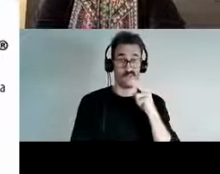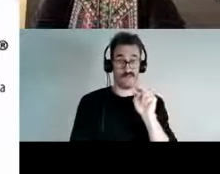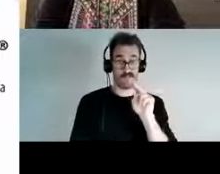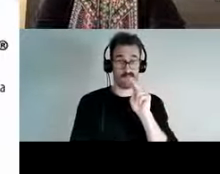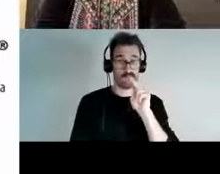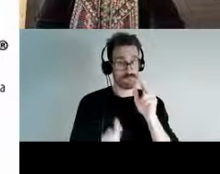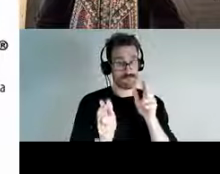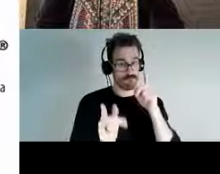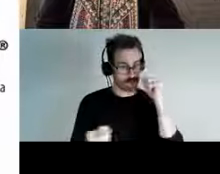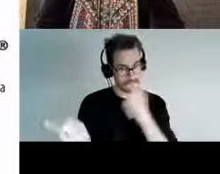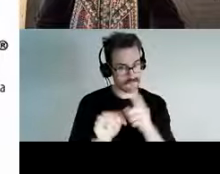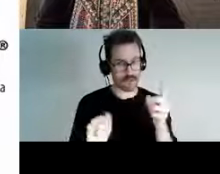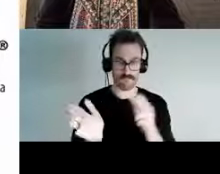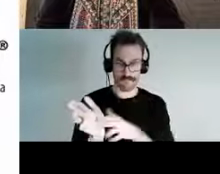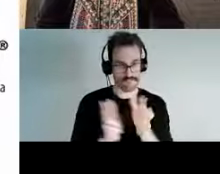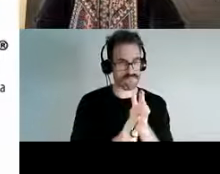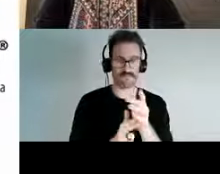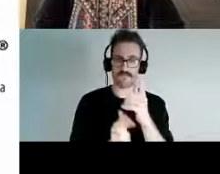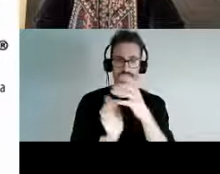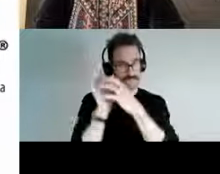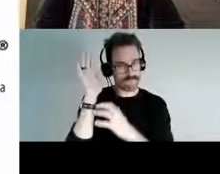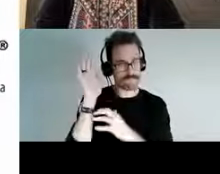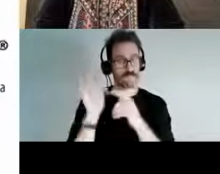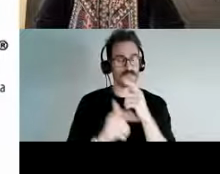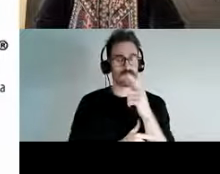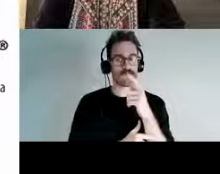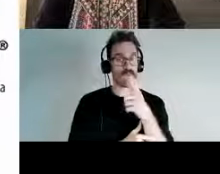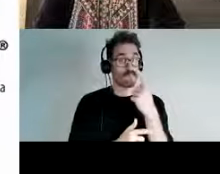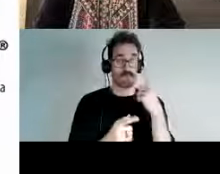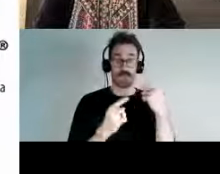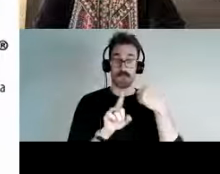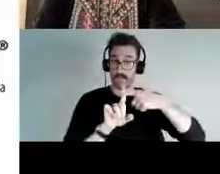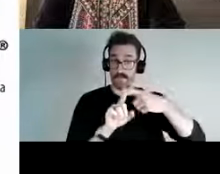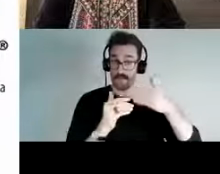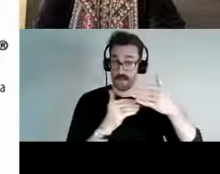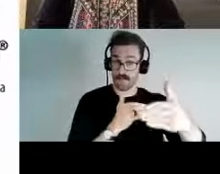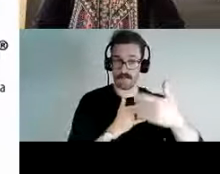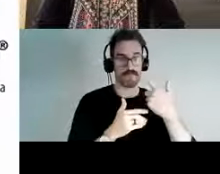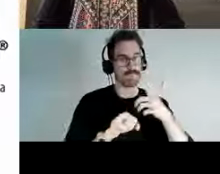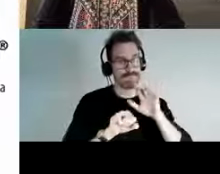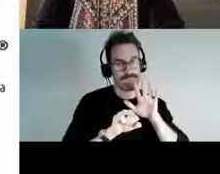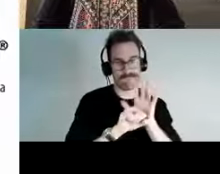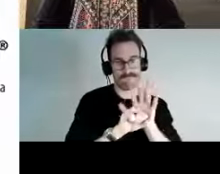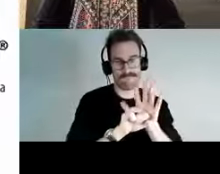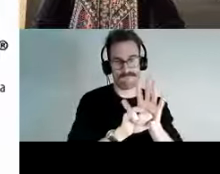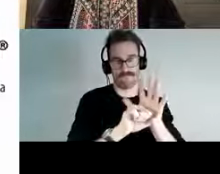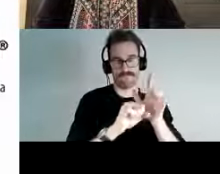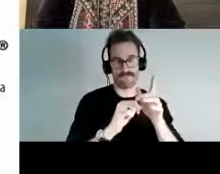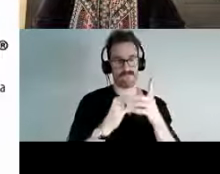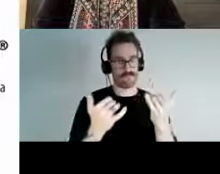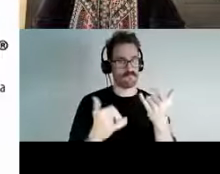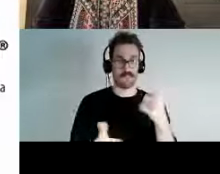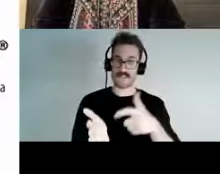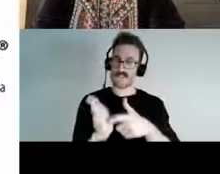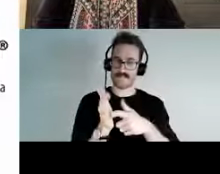country, by the way, with strong human rights legislation, is that it has really invigorated activism and revealed the need for a human rights convention on